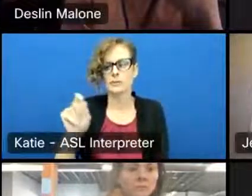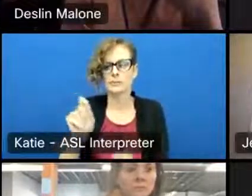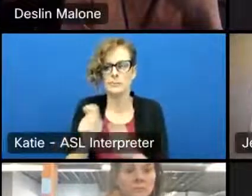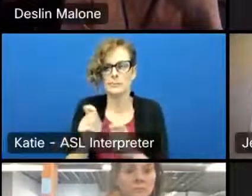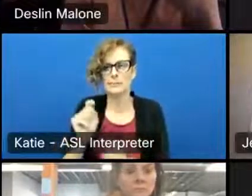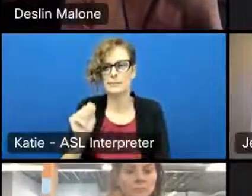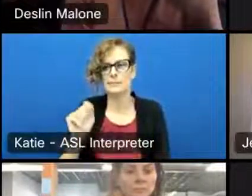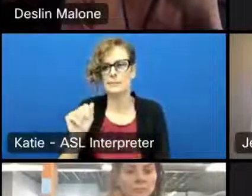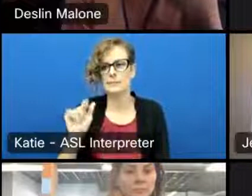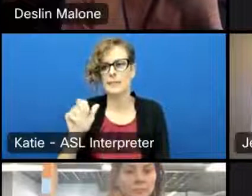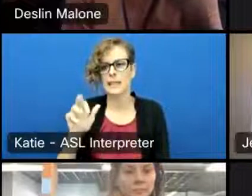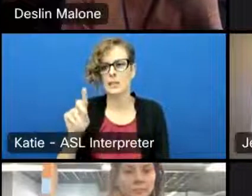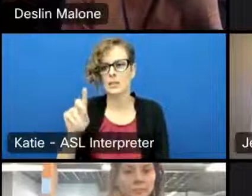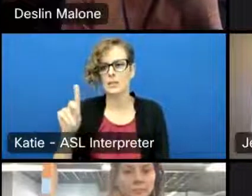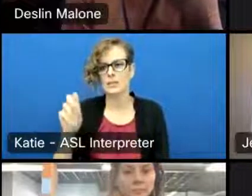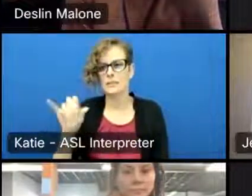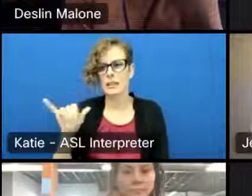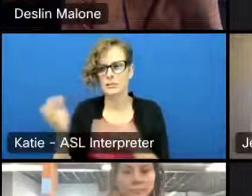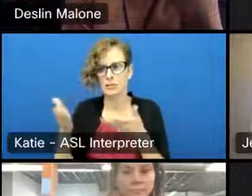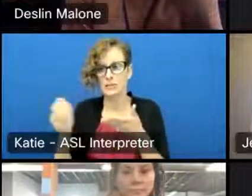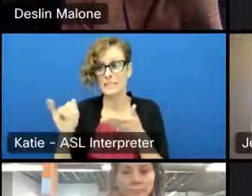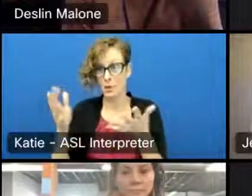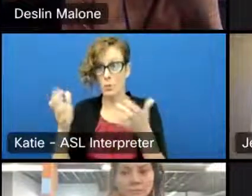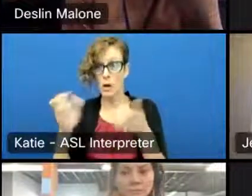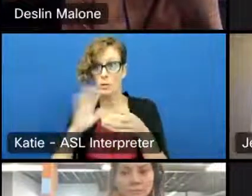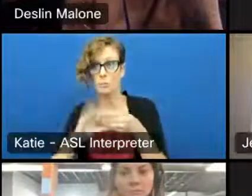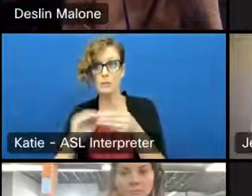there's other things that we want to talk about, please put it in the chat as